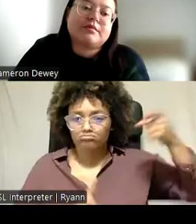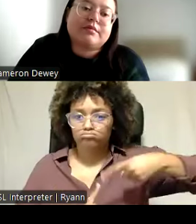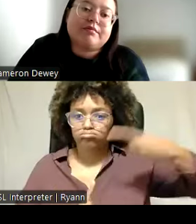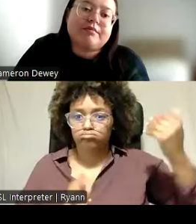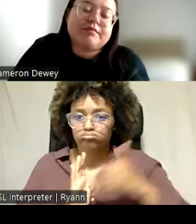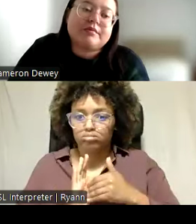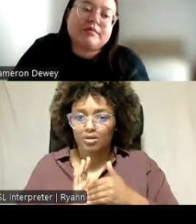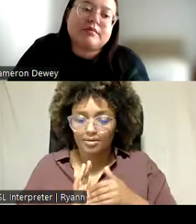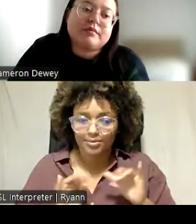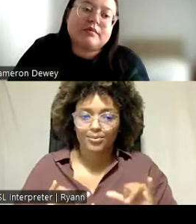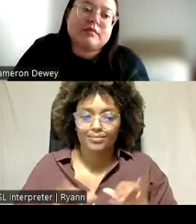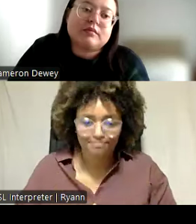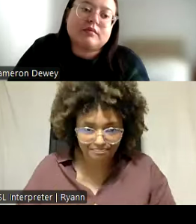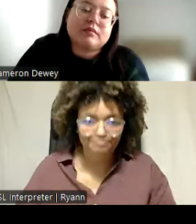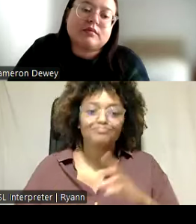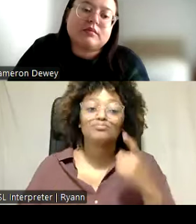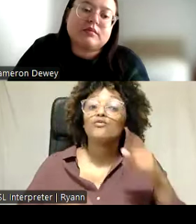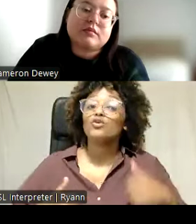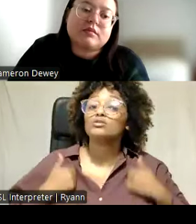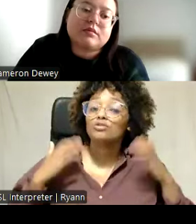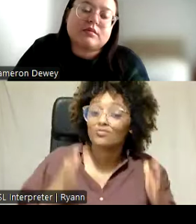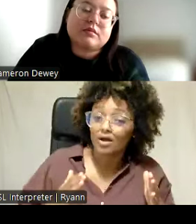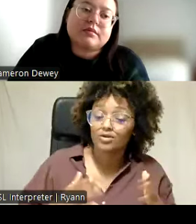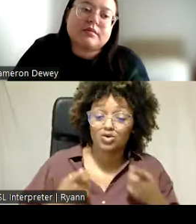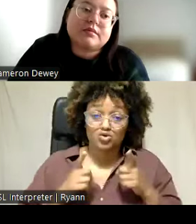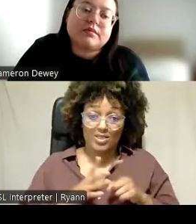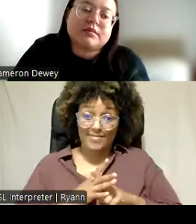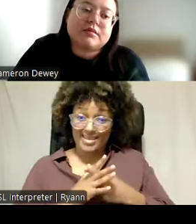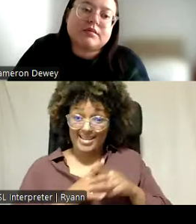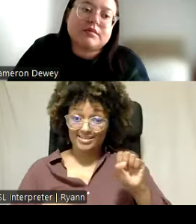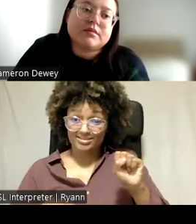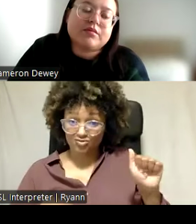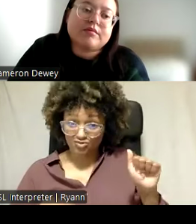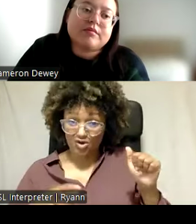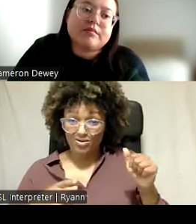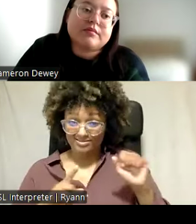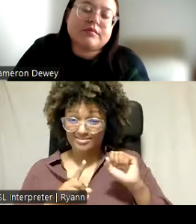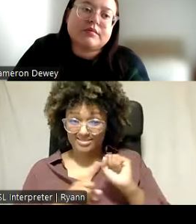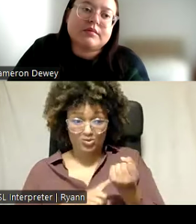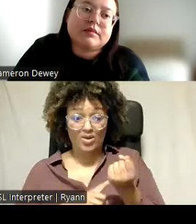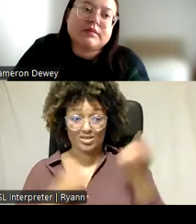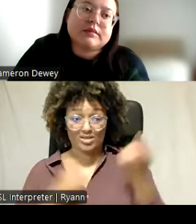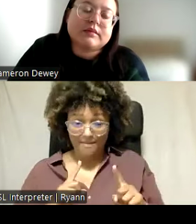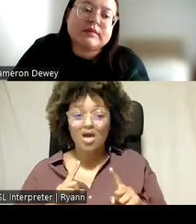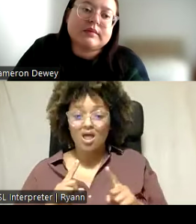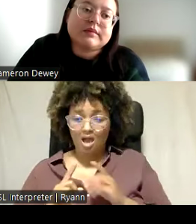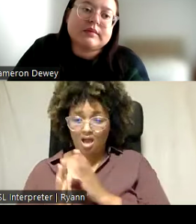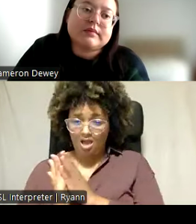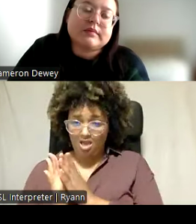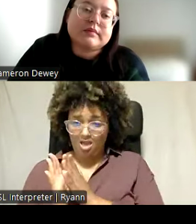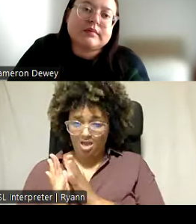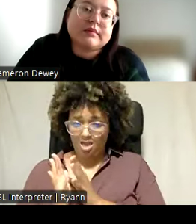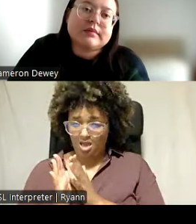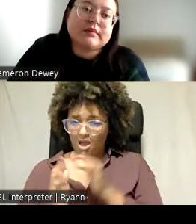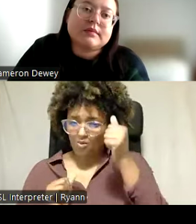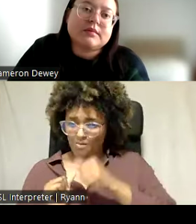recall what happened at the very beginning of a sexual assault, but not a lot of the other details that may seem